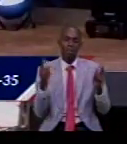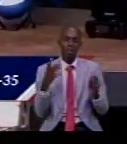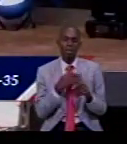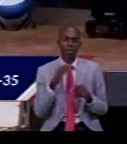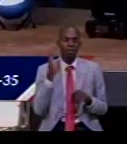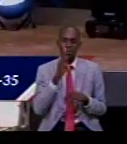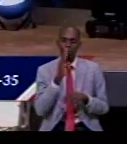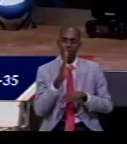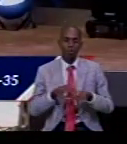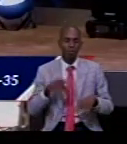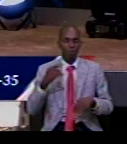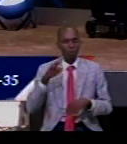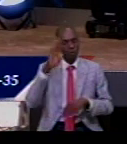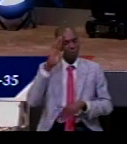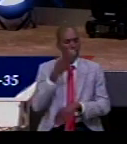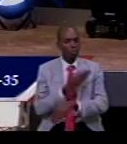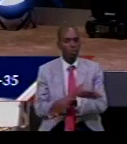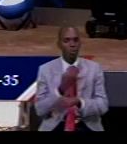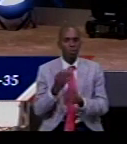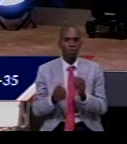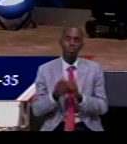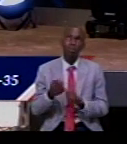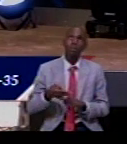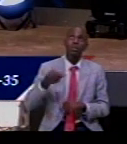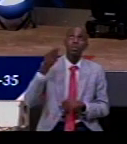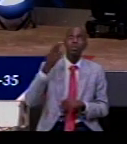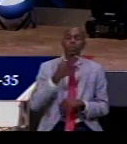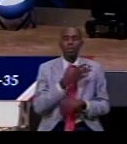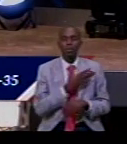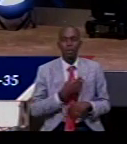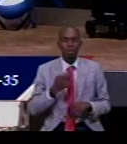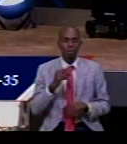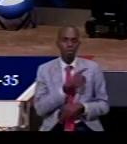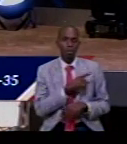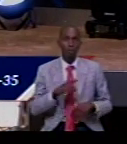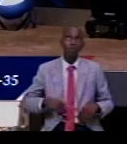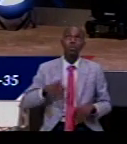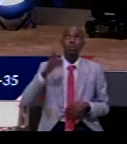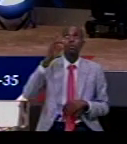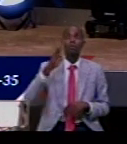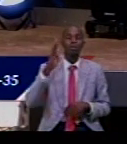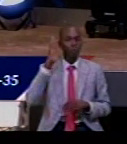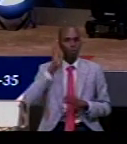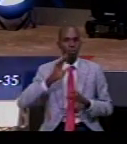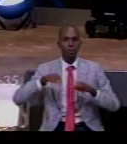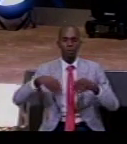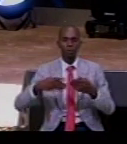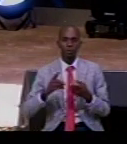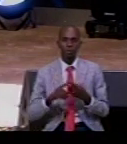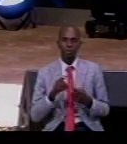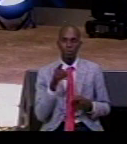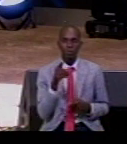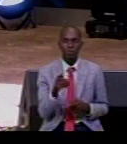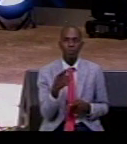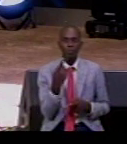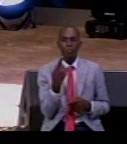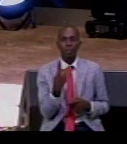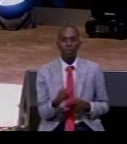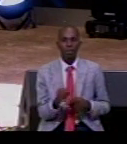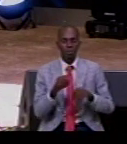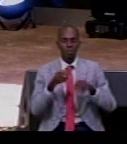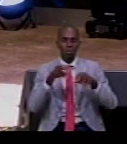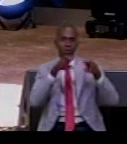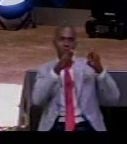the Son of the Highest, and the Lord God shall give unto him the